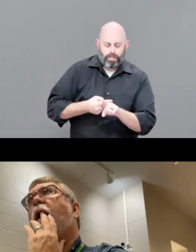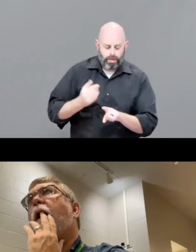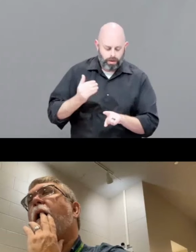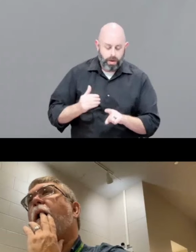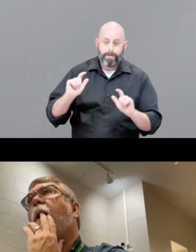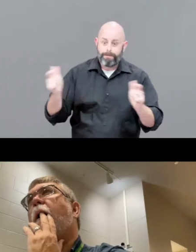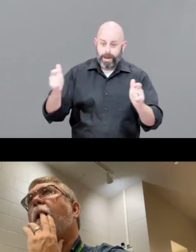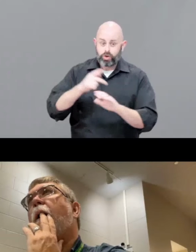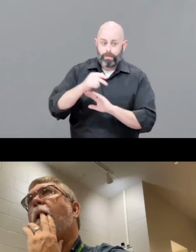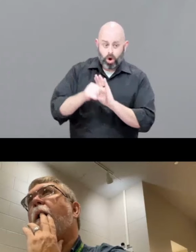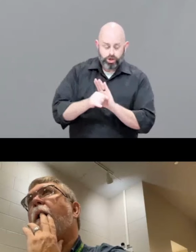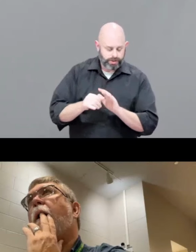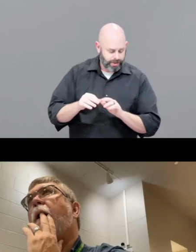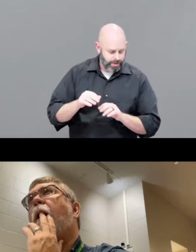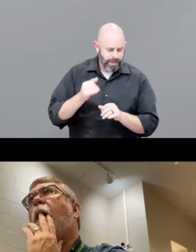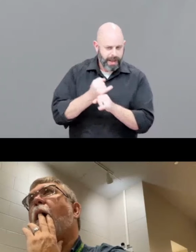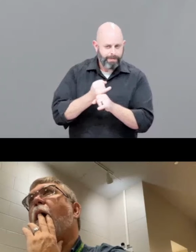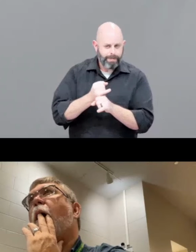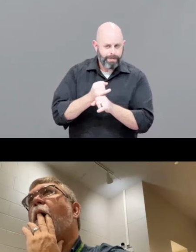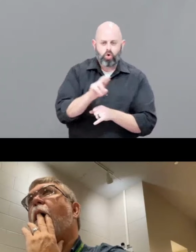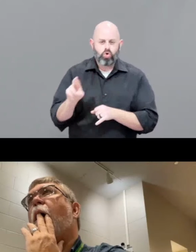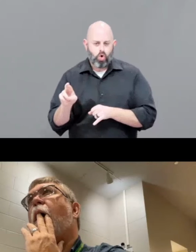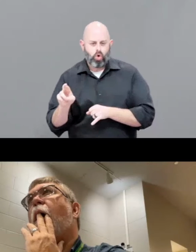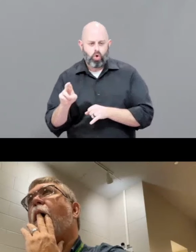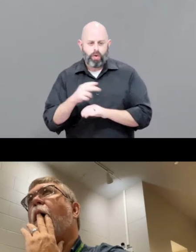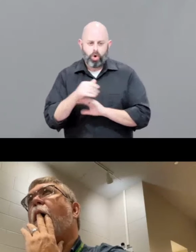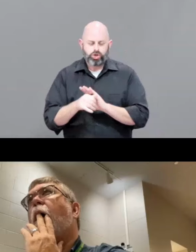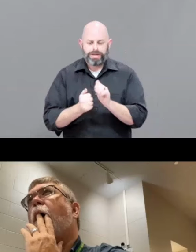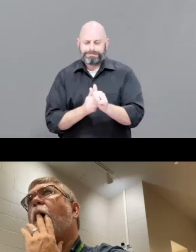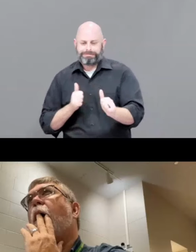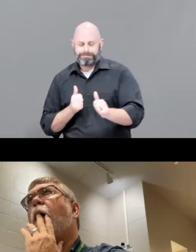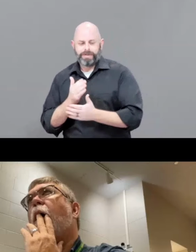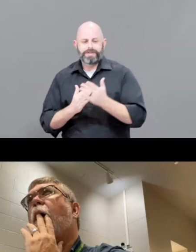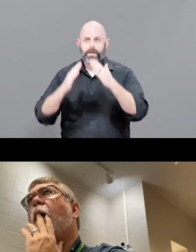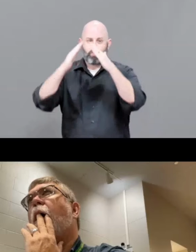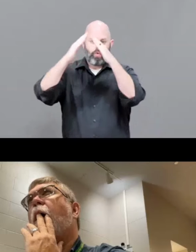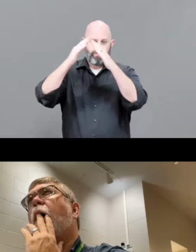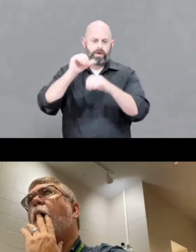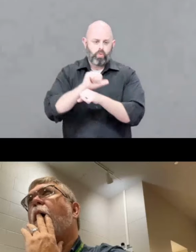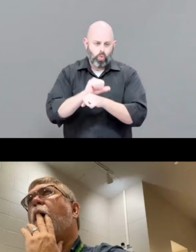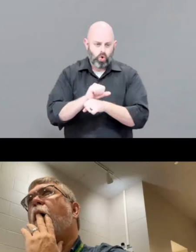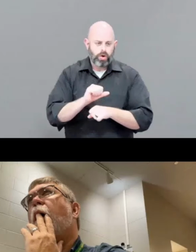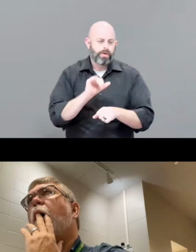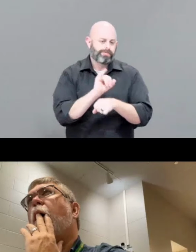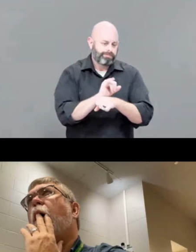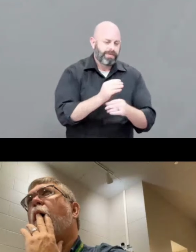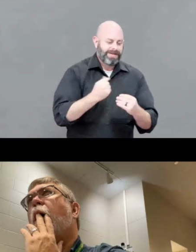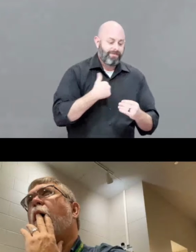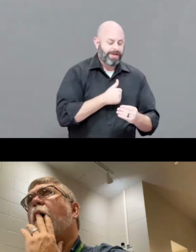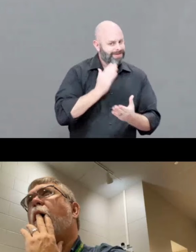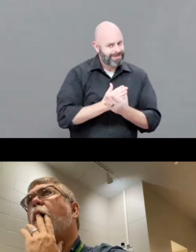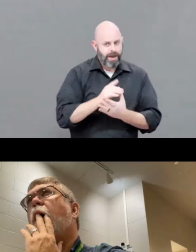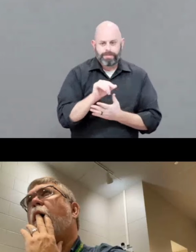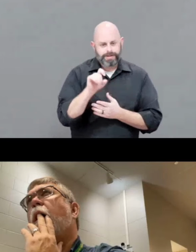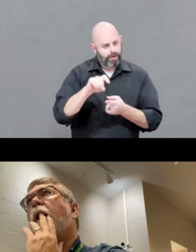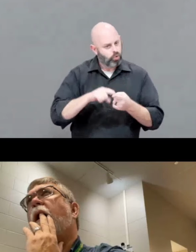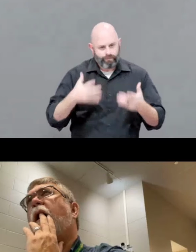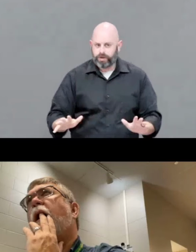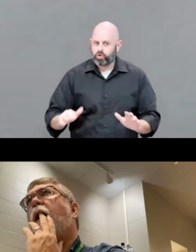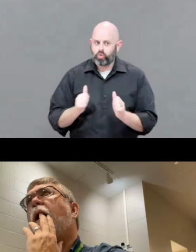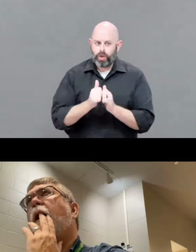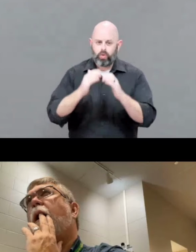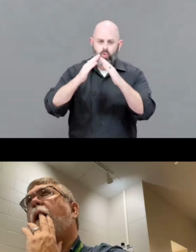major projects, the campus R&R project, is a little behind. We have some roofing work to be done. Cheryl's given us some stop dates, or we have to be done with roofing work. We're